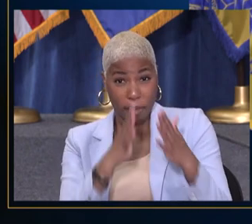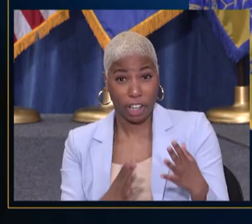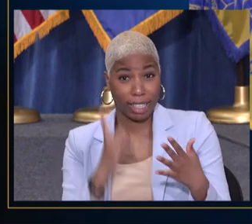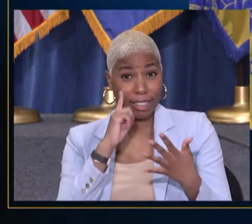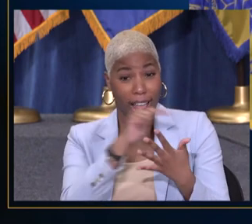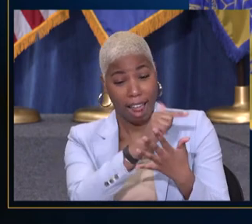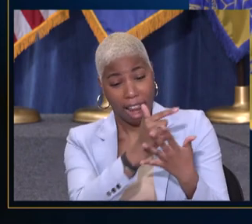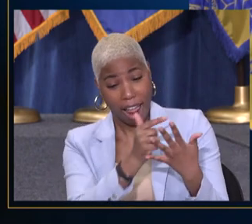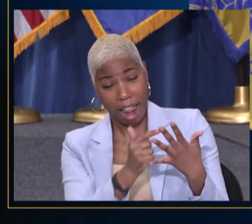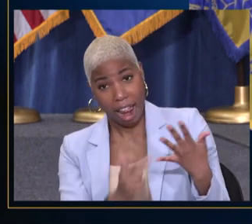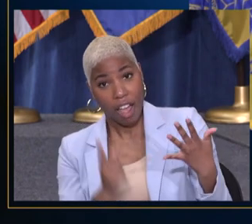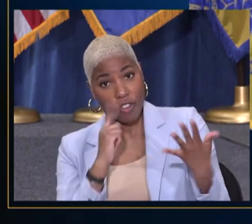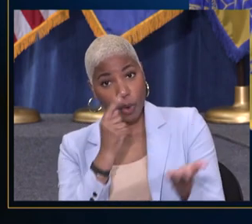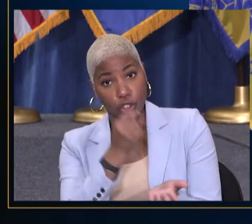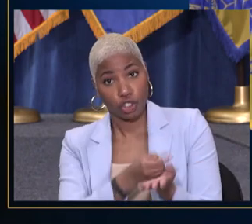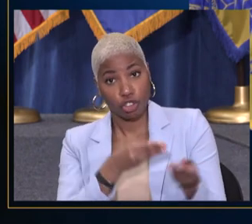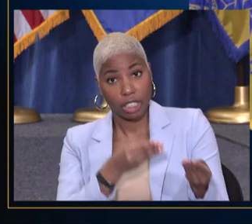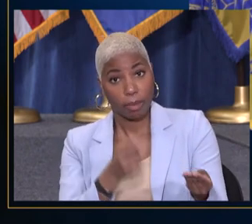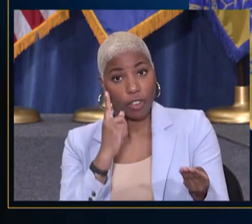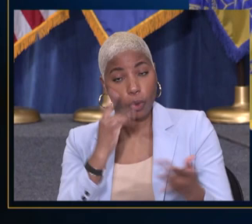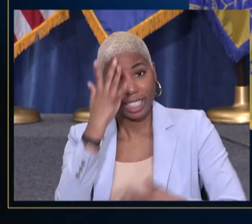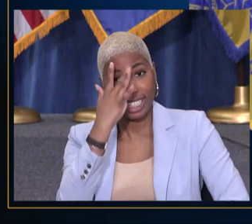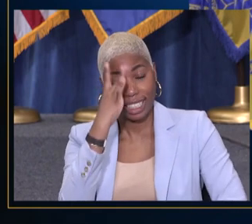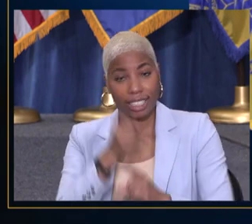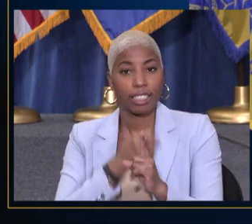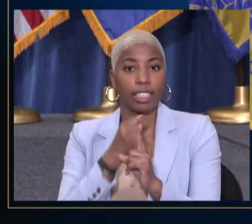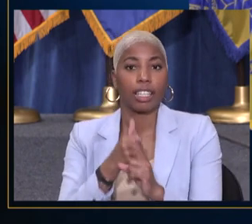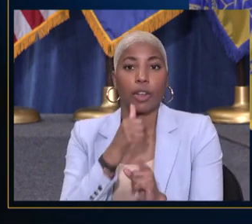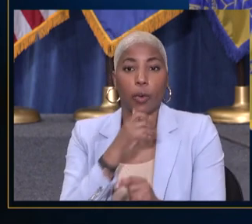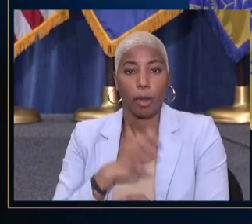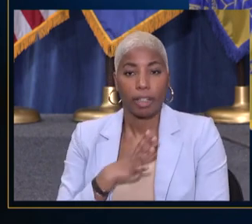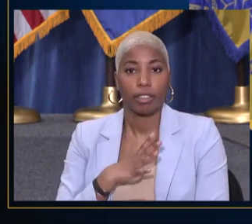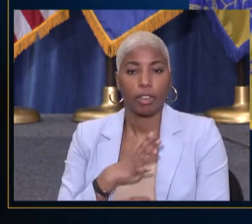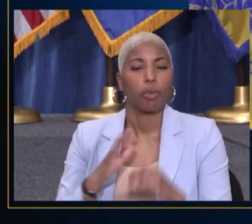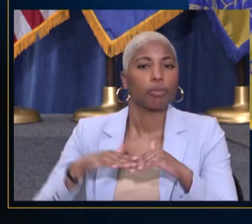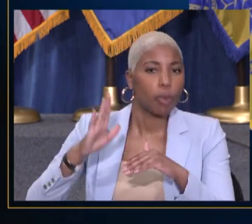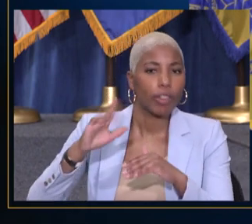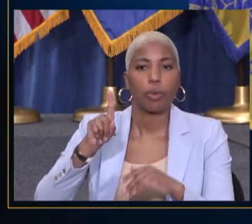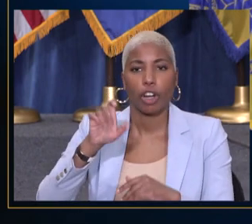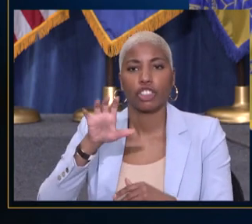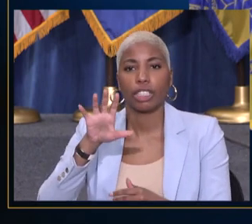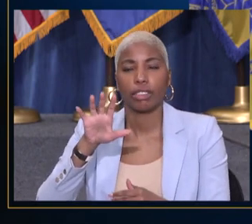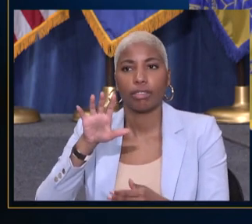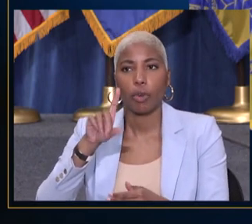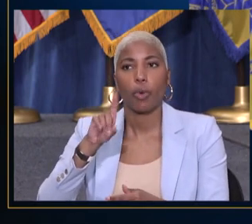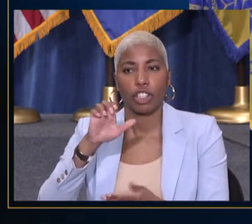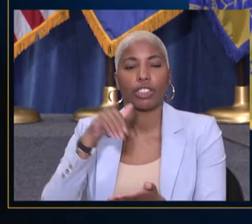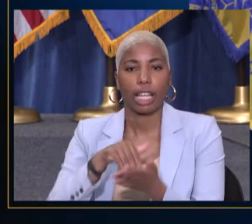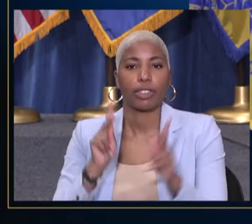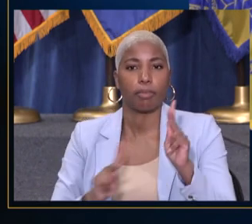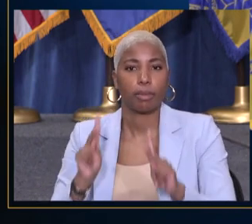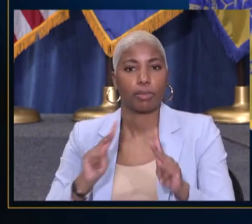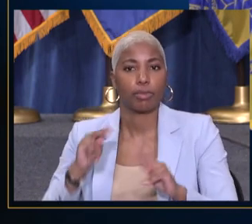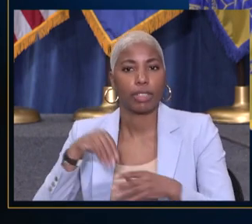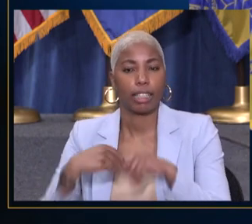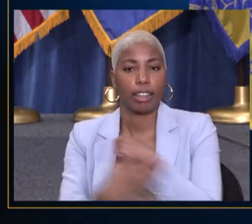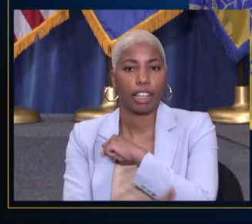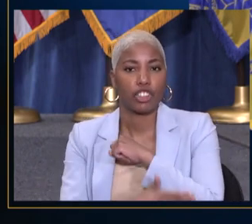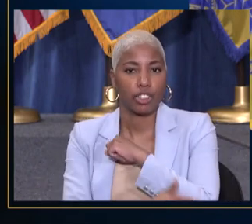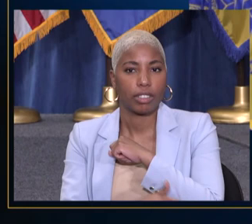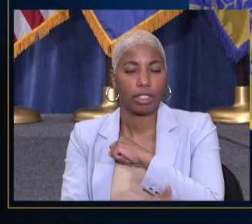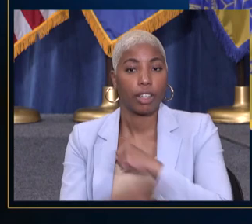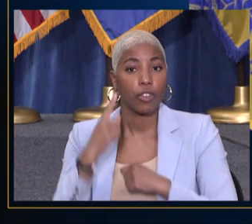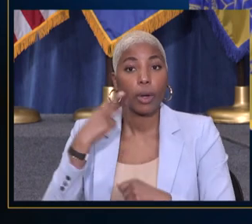to get treatment for a disease that affects more than 100,000 people in this country? At HHS, there are any number